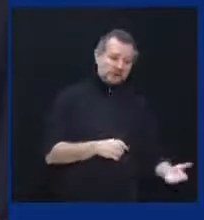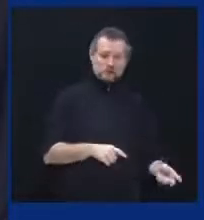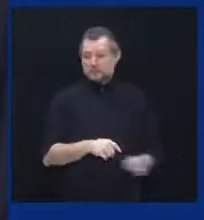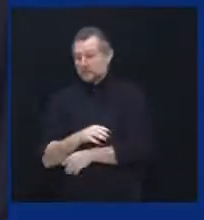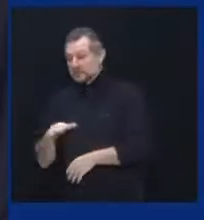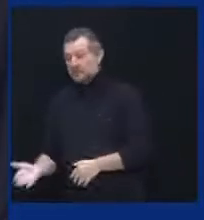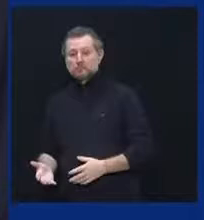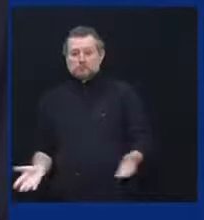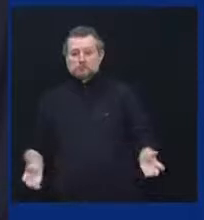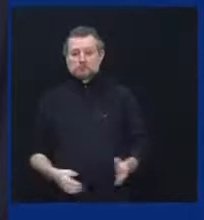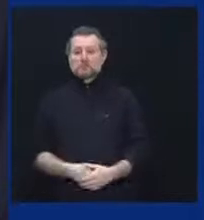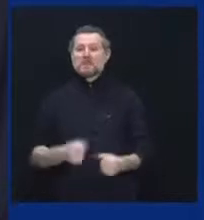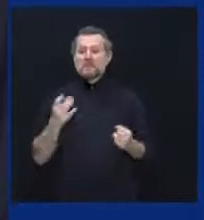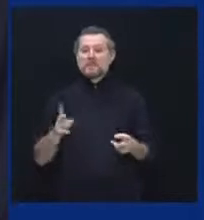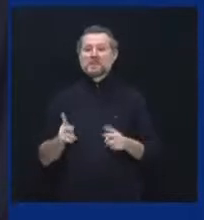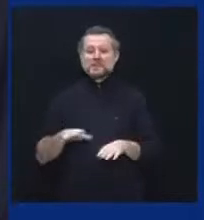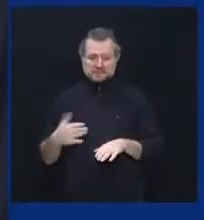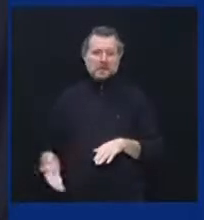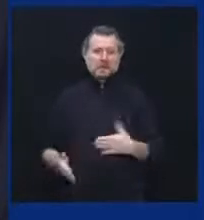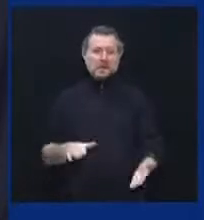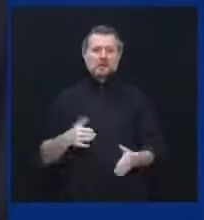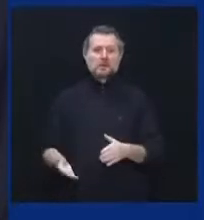People died.